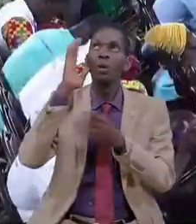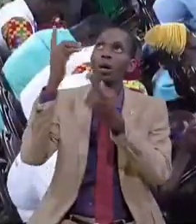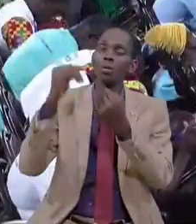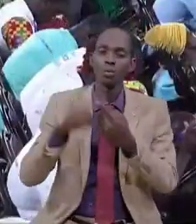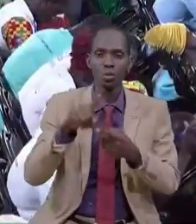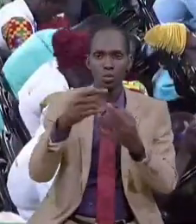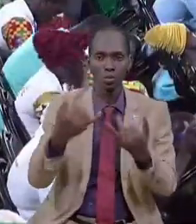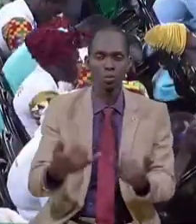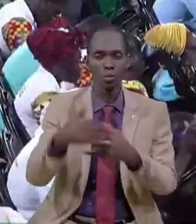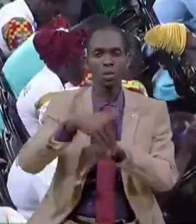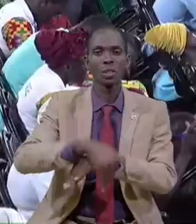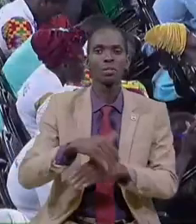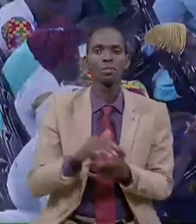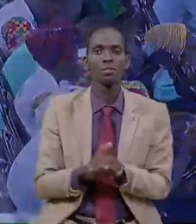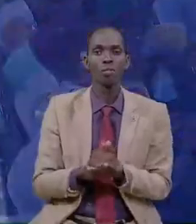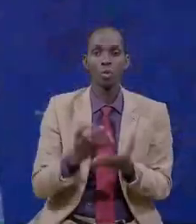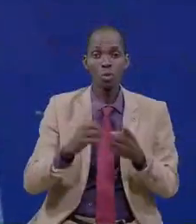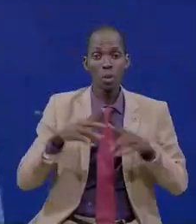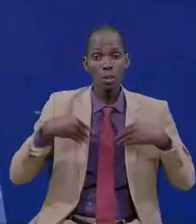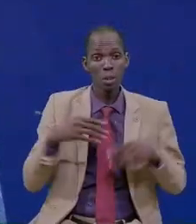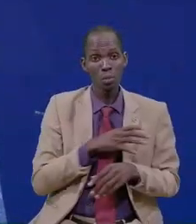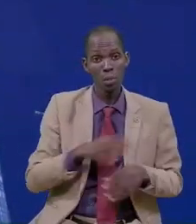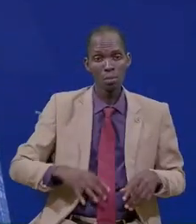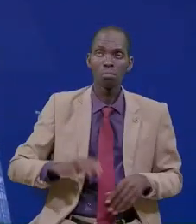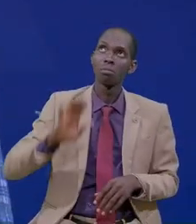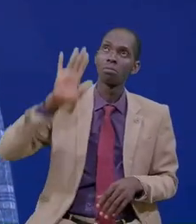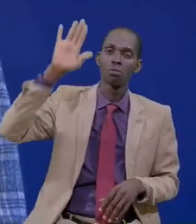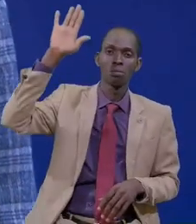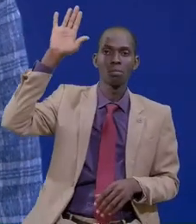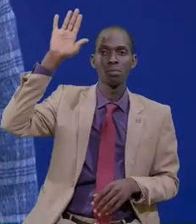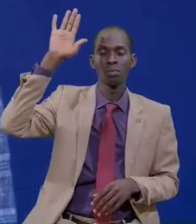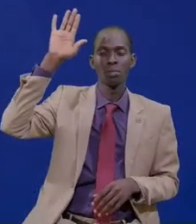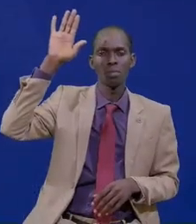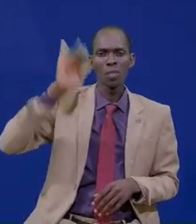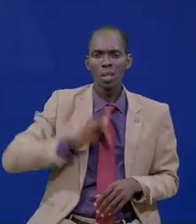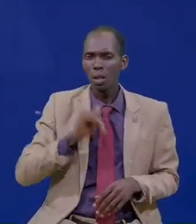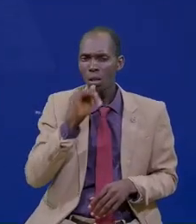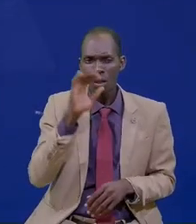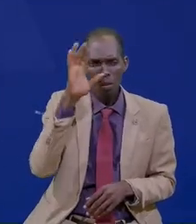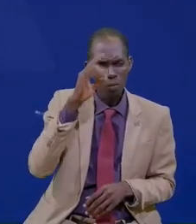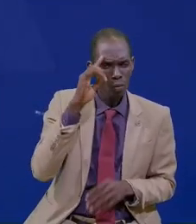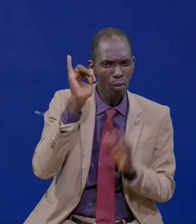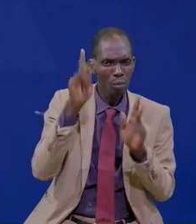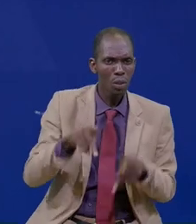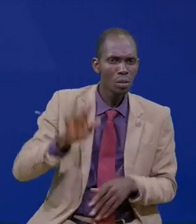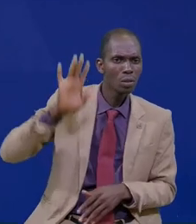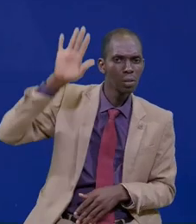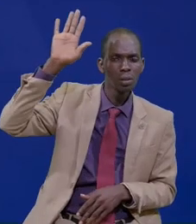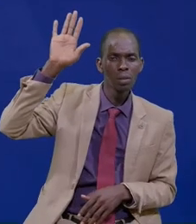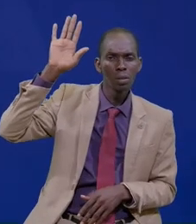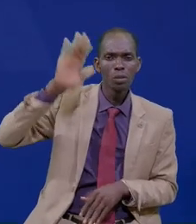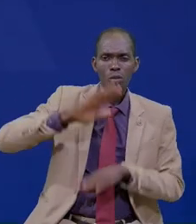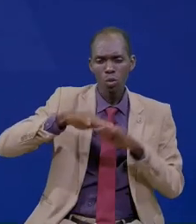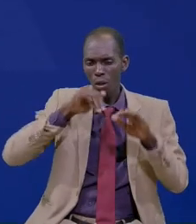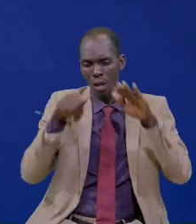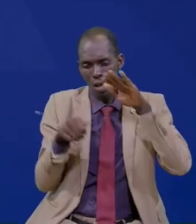te parviendra. Raise up that hand. Lève cette main. I'm looking for you. Je te cherche là-bas. Raise up that hand there. I'm looking for